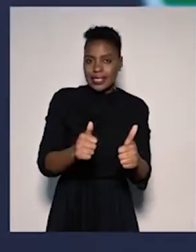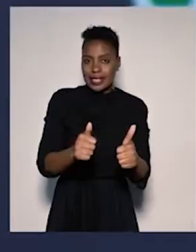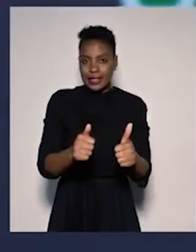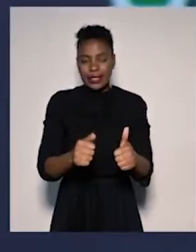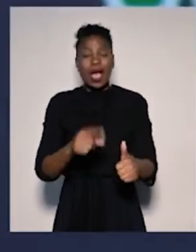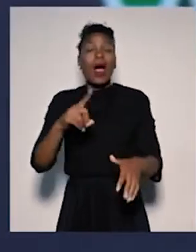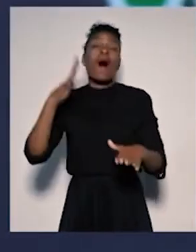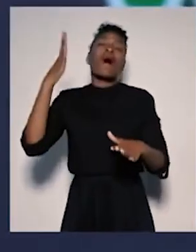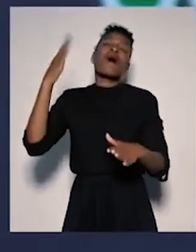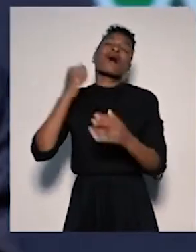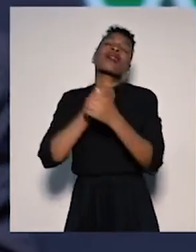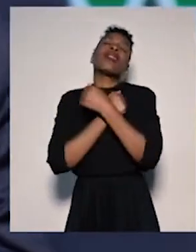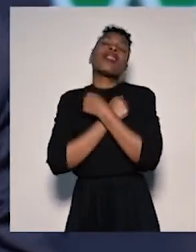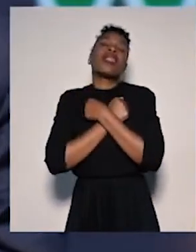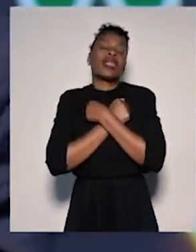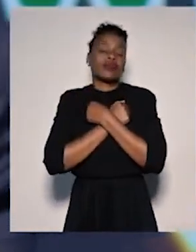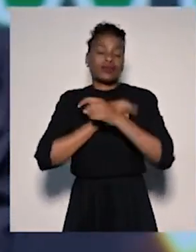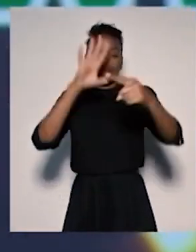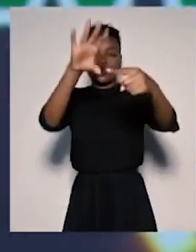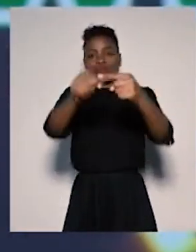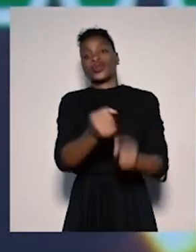God's love reaches out to you.